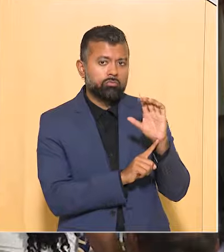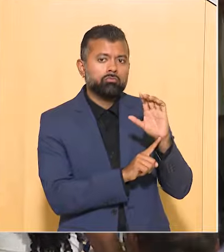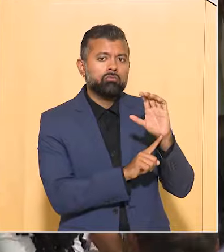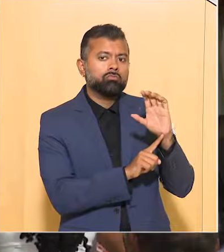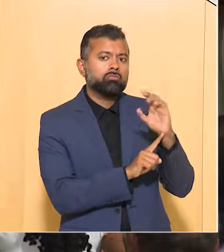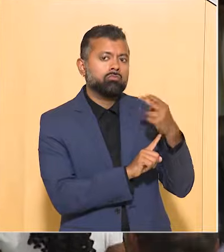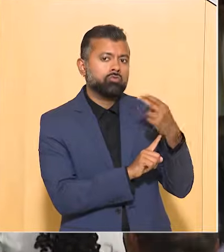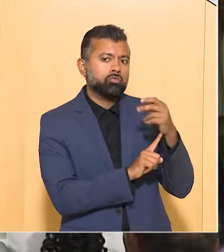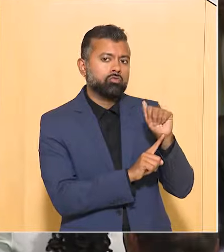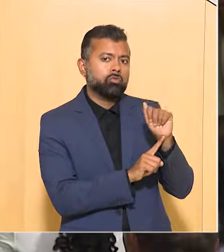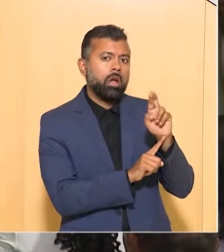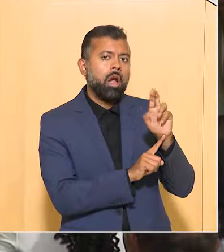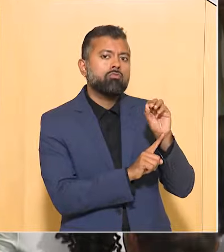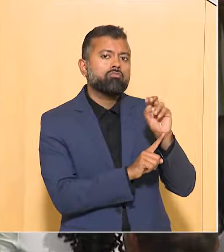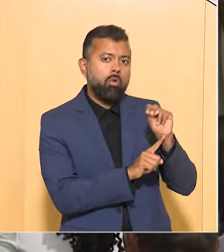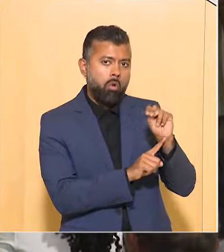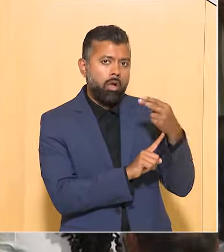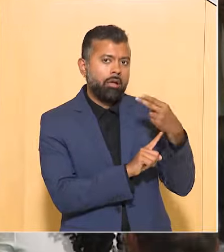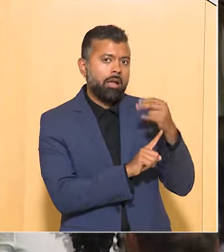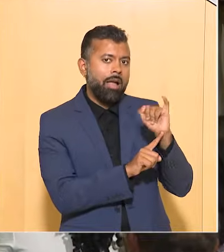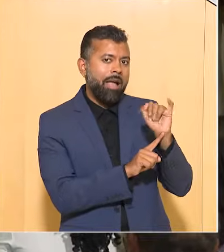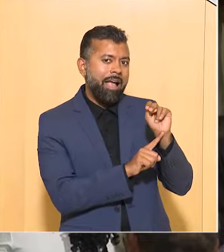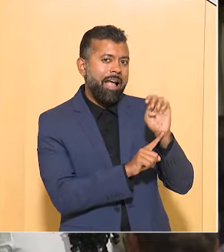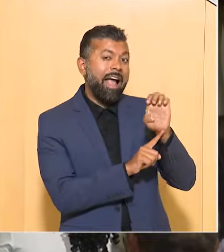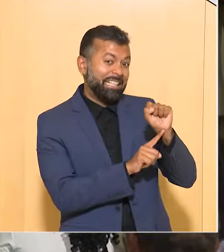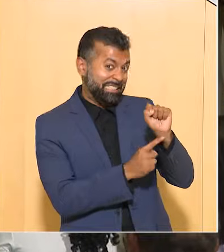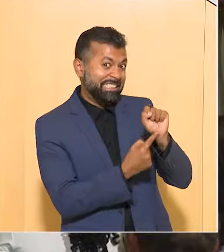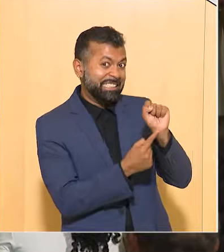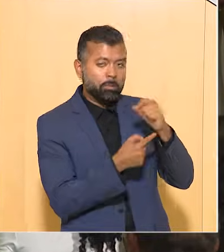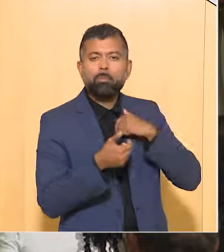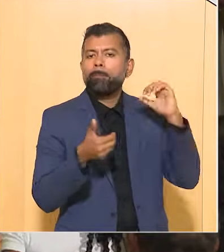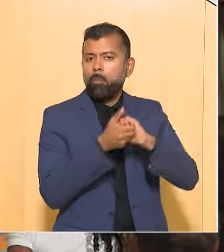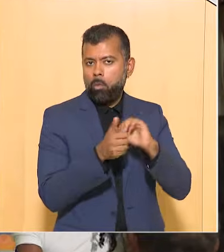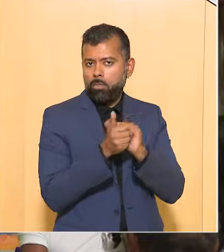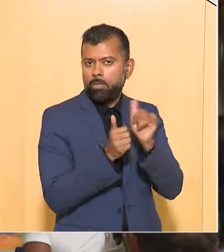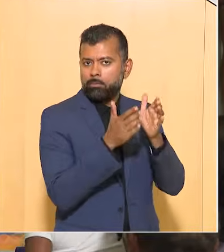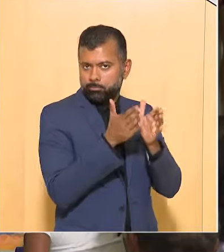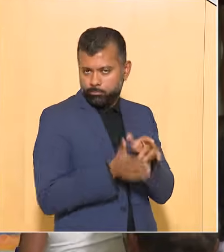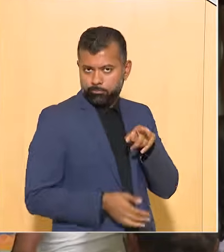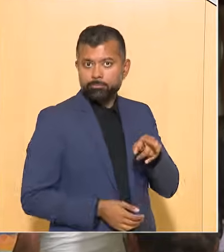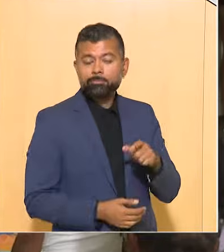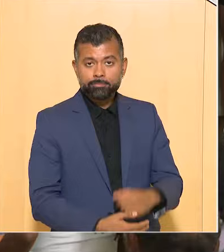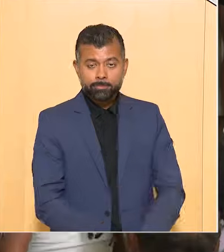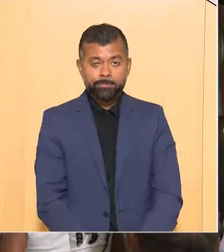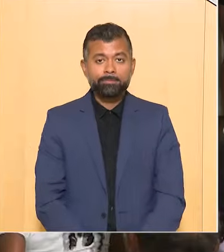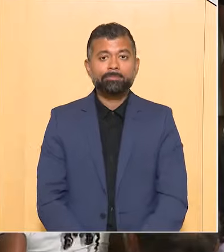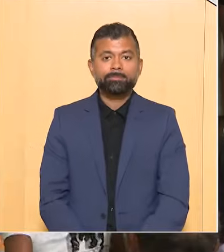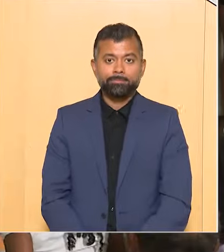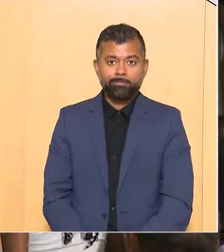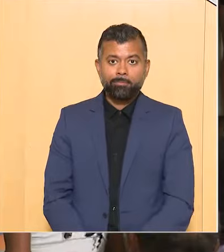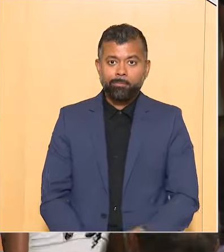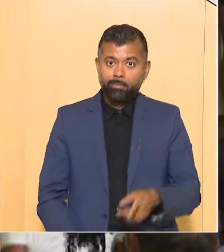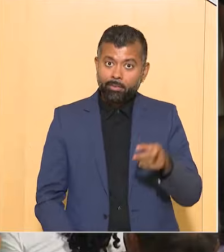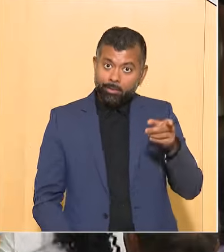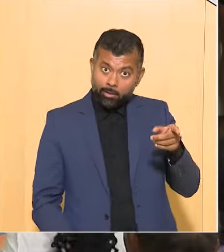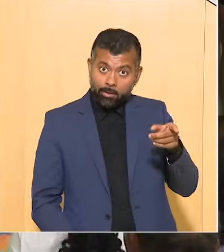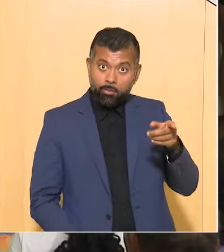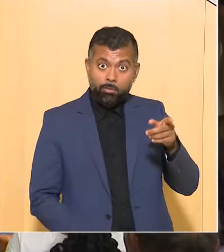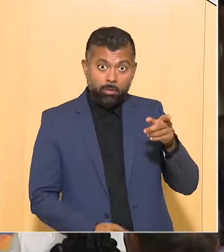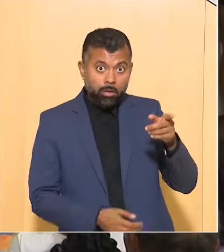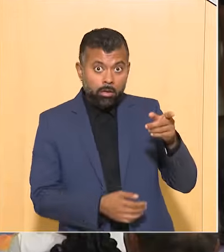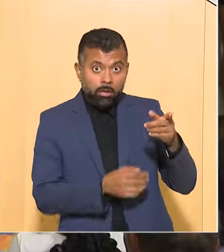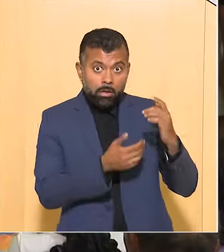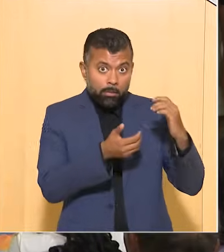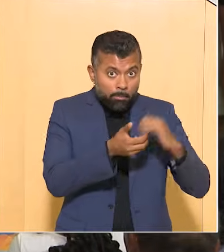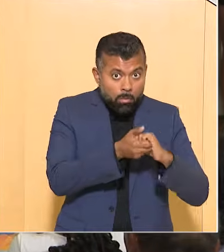and we will distribute through the department to seniors across the district and through the Mayor's Office on Veterans Affairs,